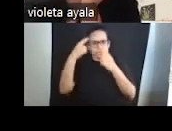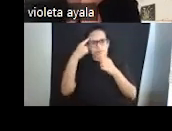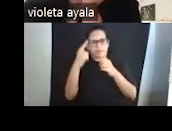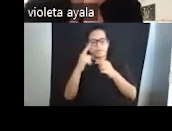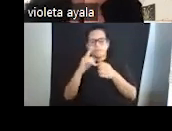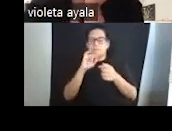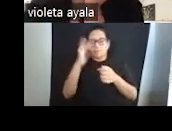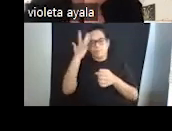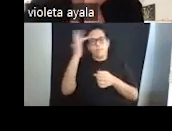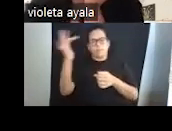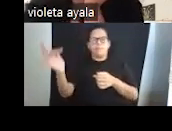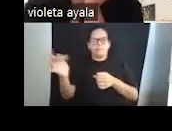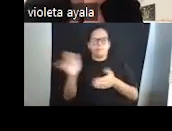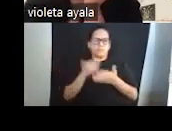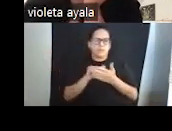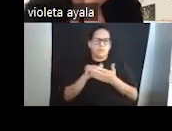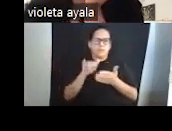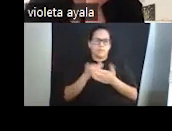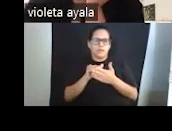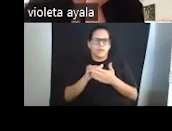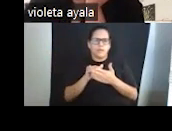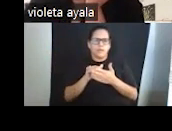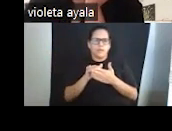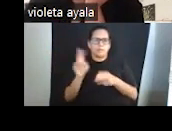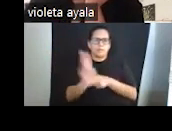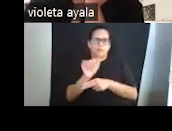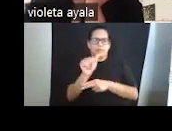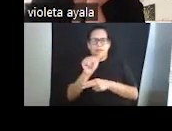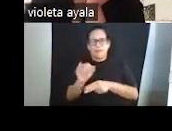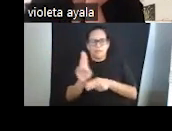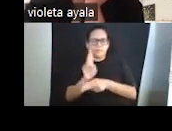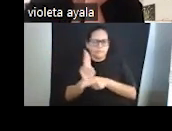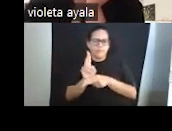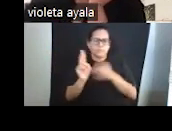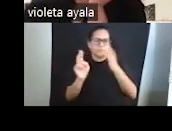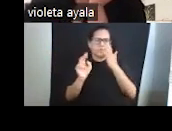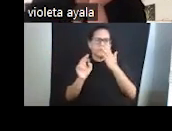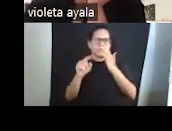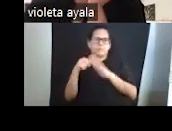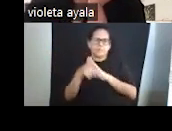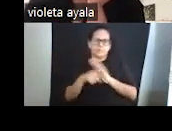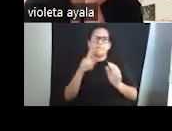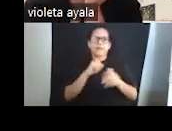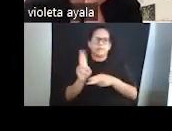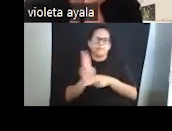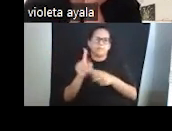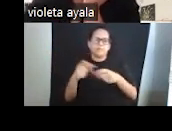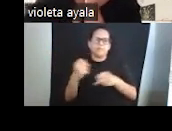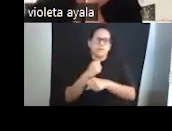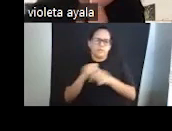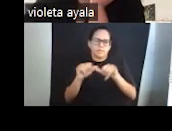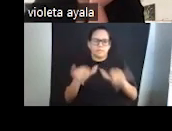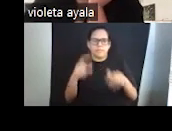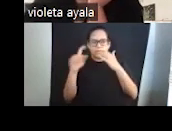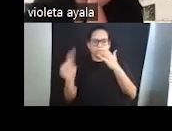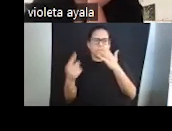brilliant that it was used, that AI was used, or the deep fake was used to fight the system, because this is